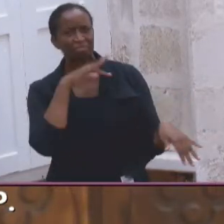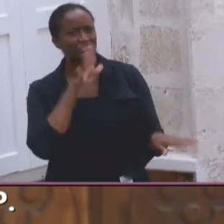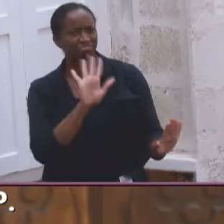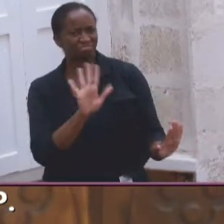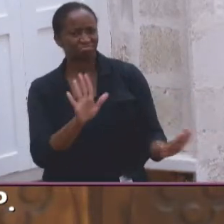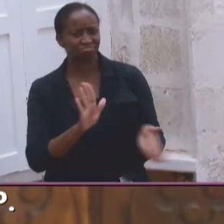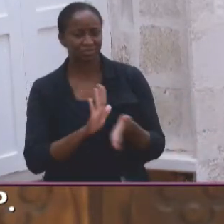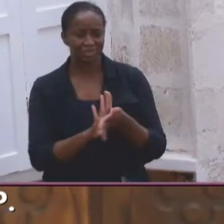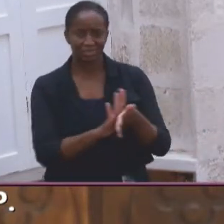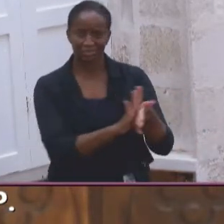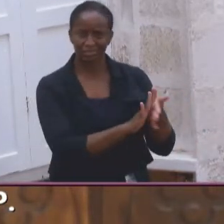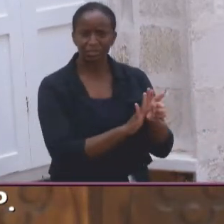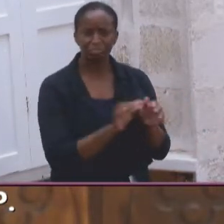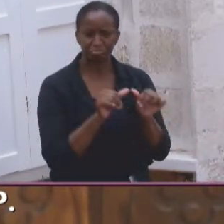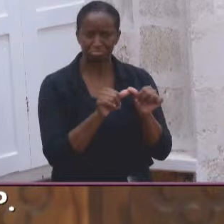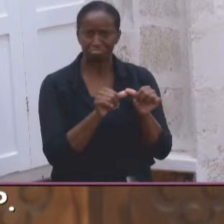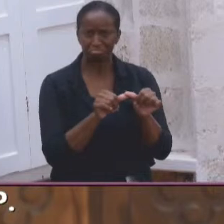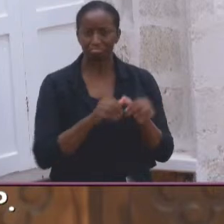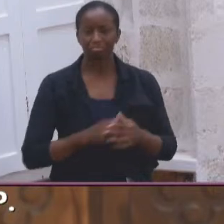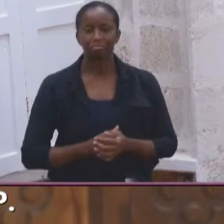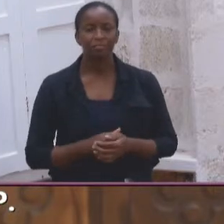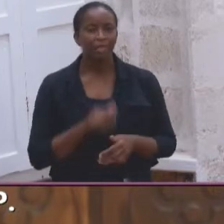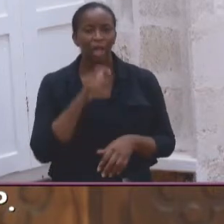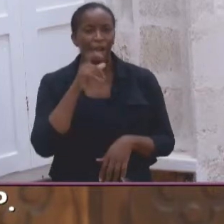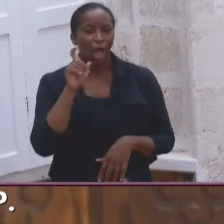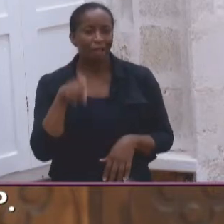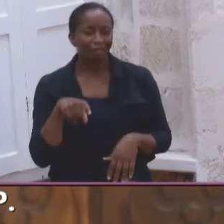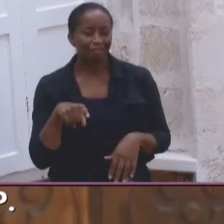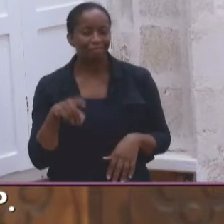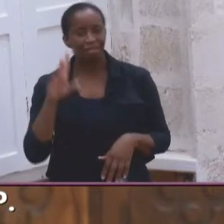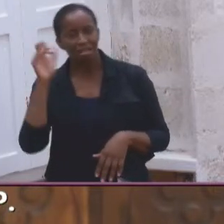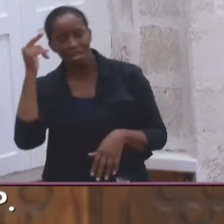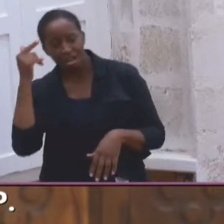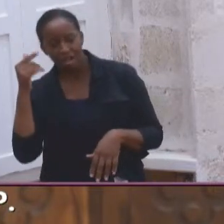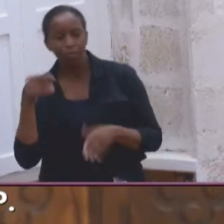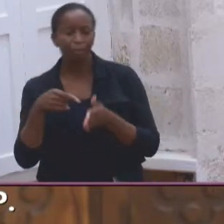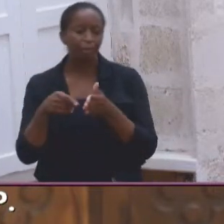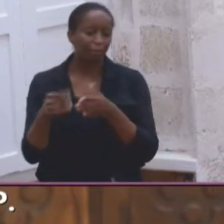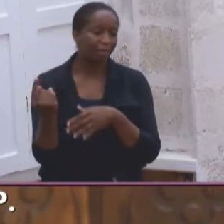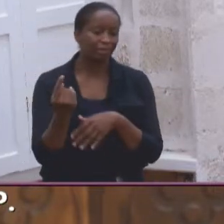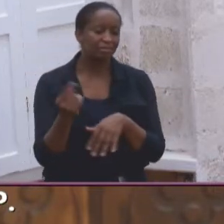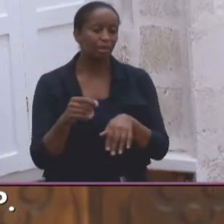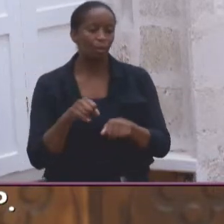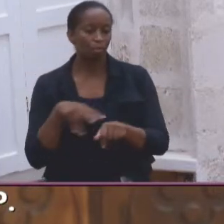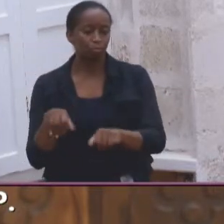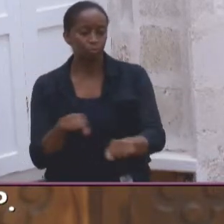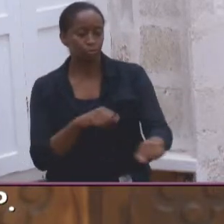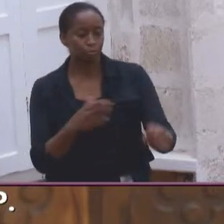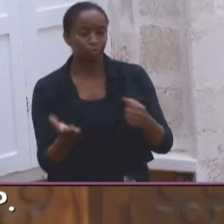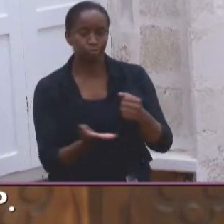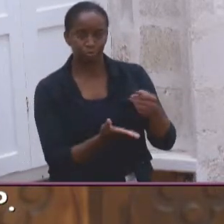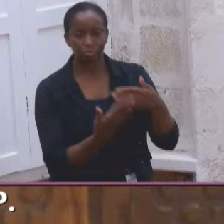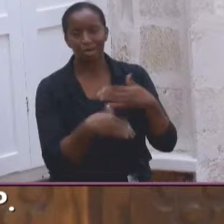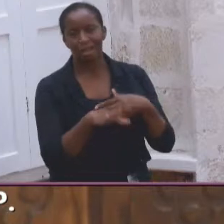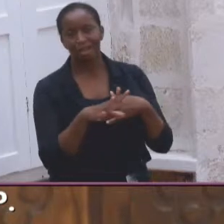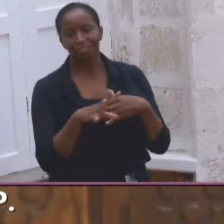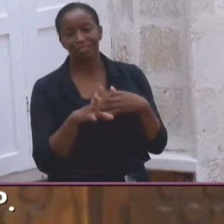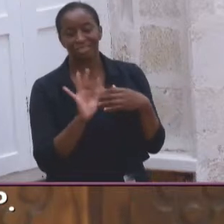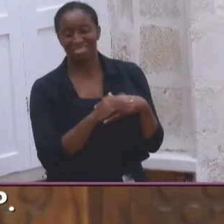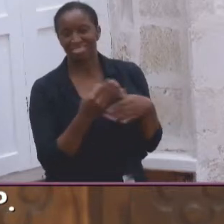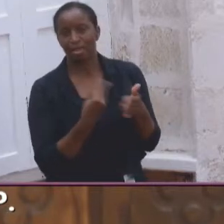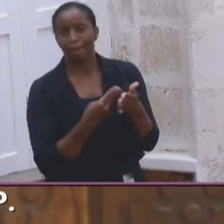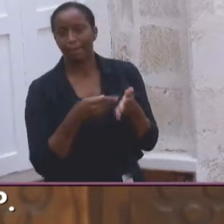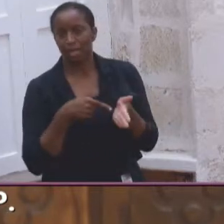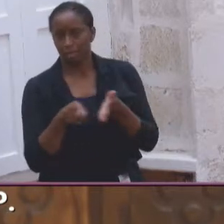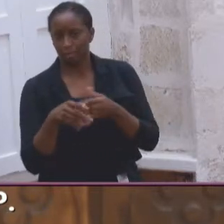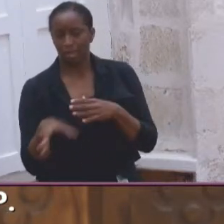avoid any of these additional charges. As it relates to the disposal of bodies, that was a very simple amendment. As